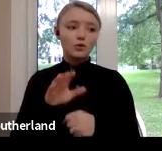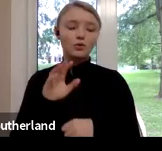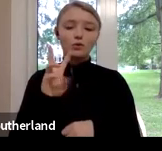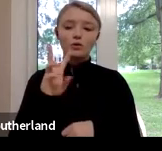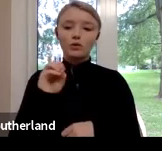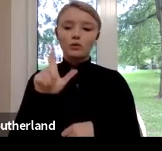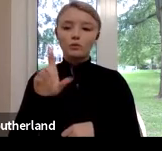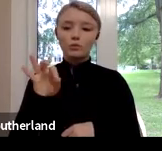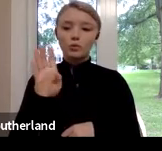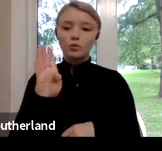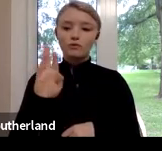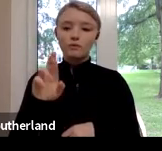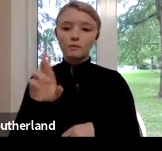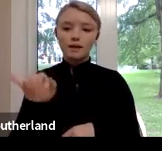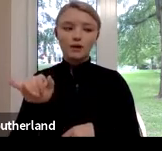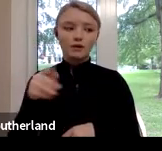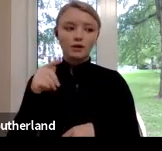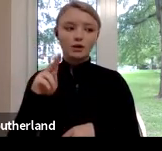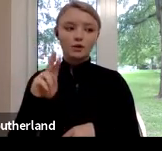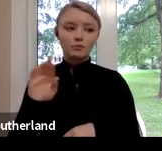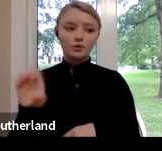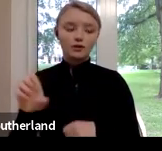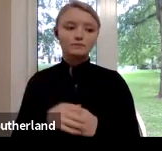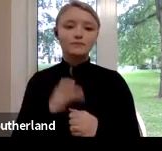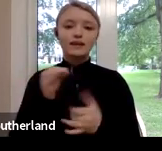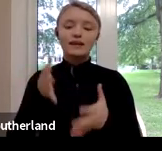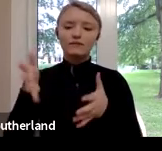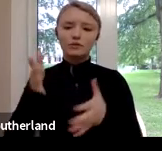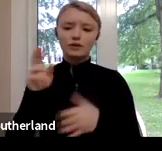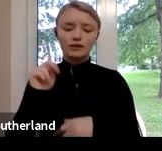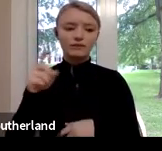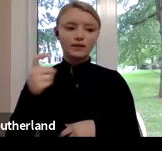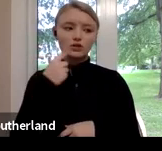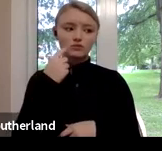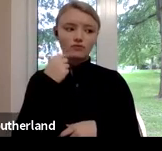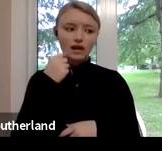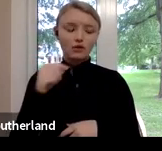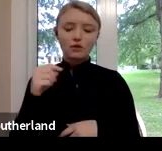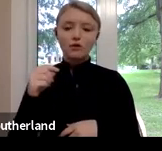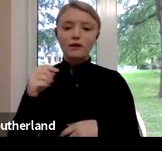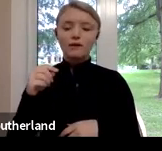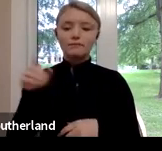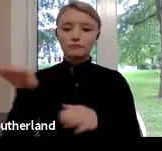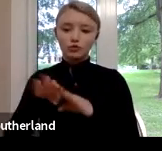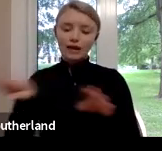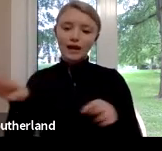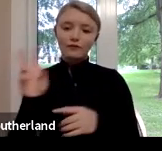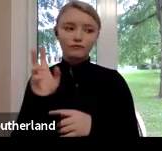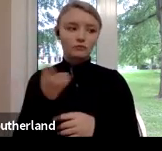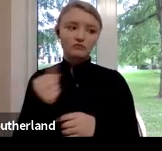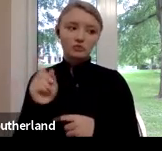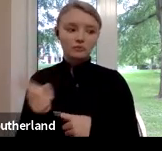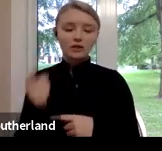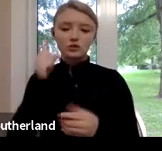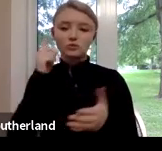If you leave your Ningxia Red on the counter for a few minutes, you will notice that it divides into two colors. The